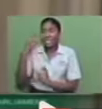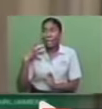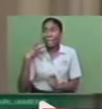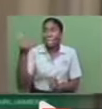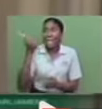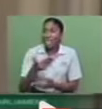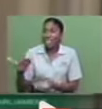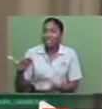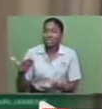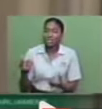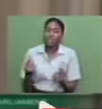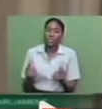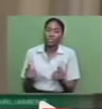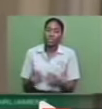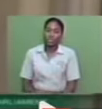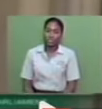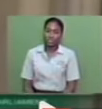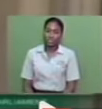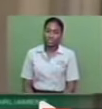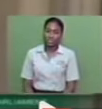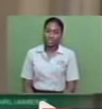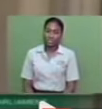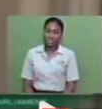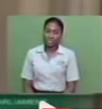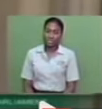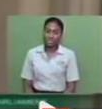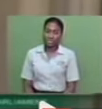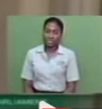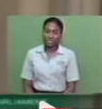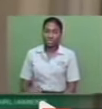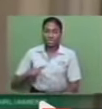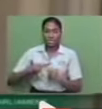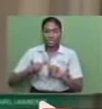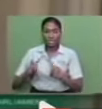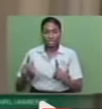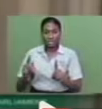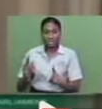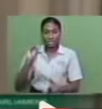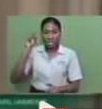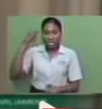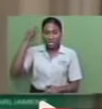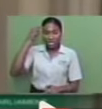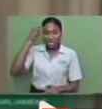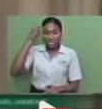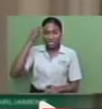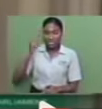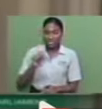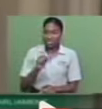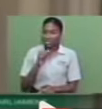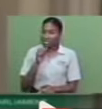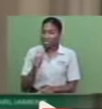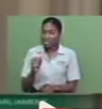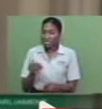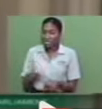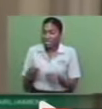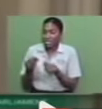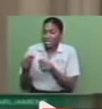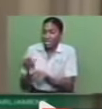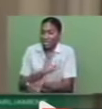Government has purchased, on the other hand, starving the TTPS. They went down Australia, down